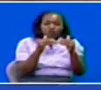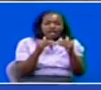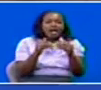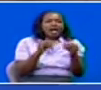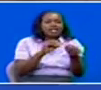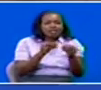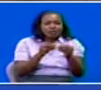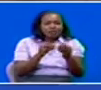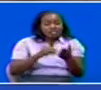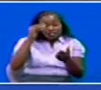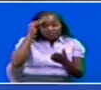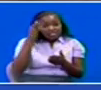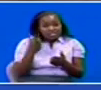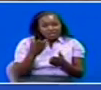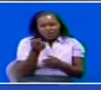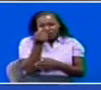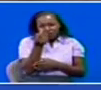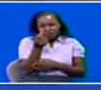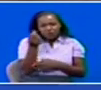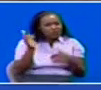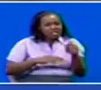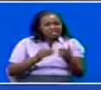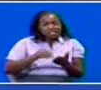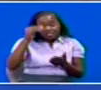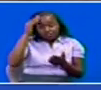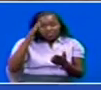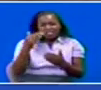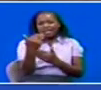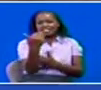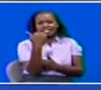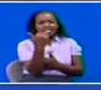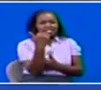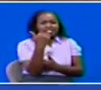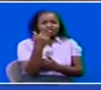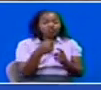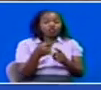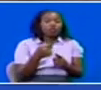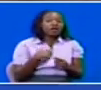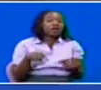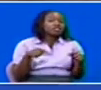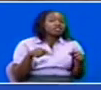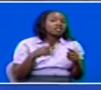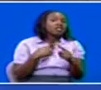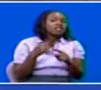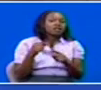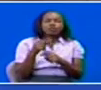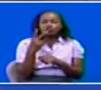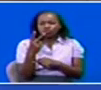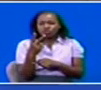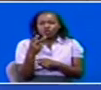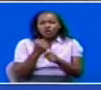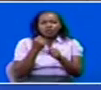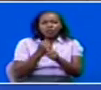you to remember first that we are fewer than the number of students asking knowledge from us. Number two, I also want you to realize that our work environment is